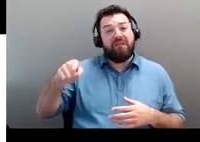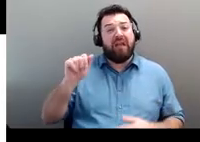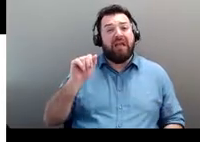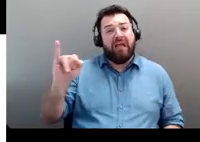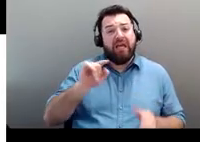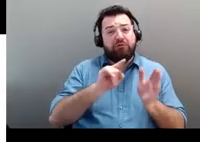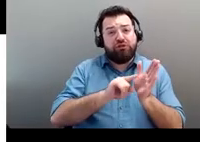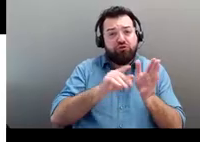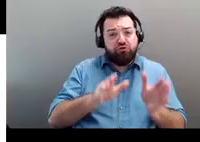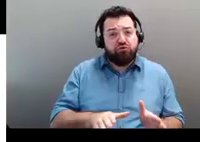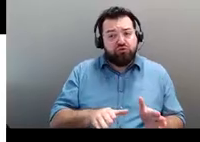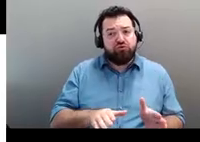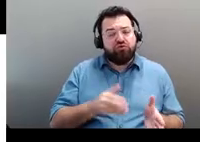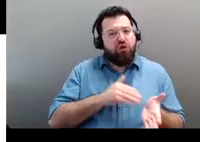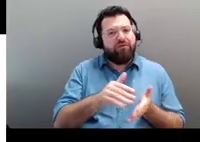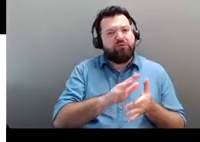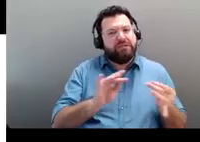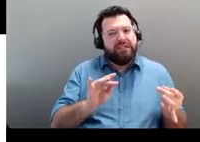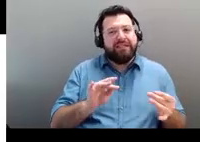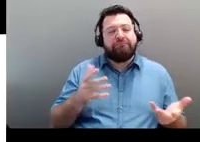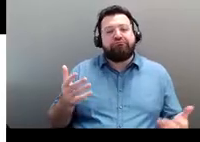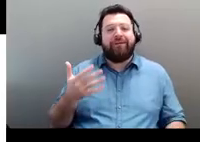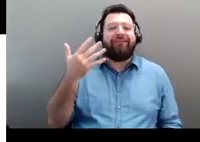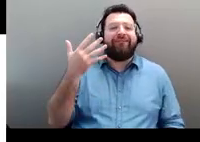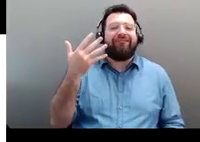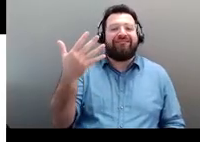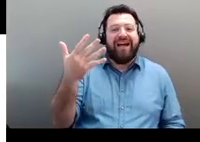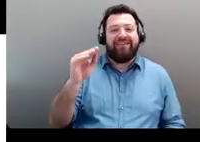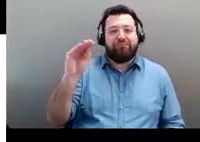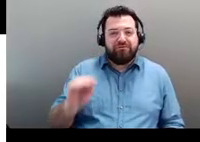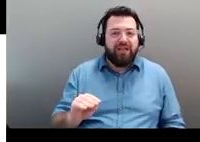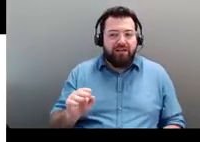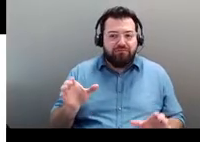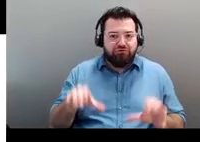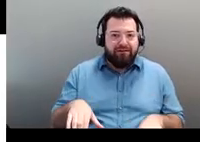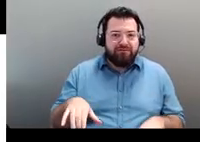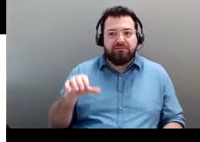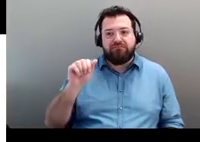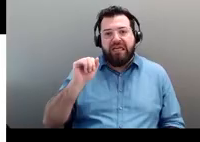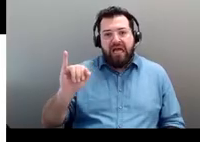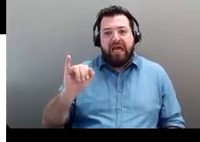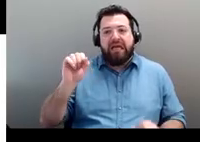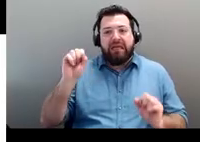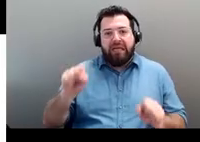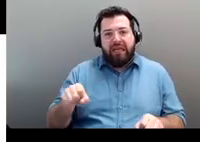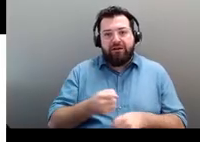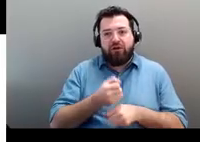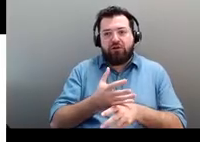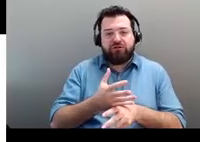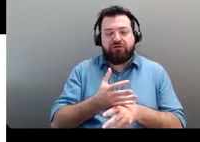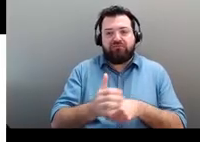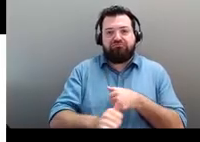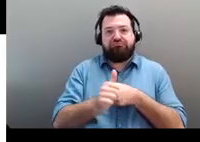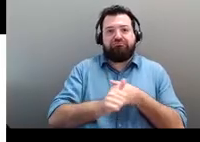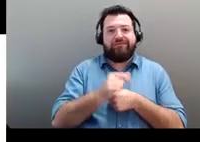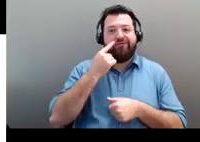researchers say that there's a 5% chance that AI could pose as an existential threat. But I